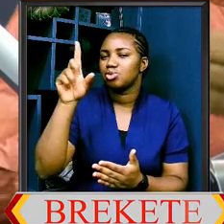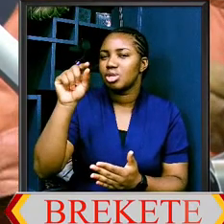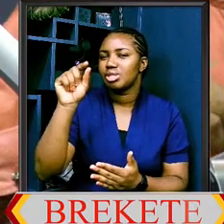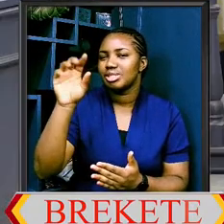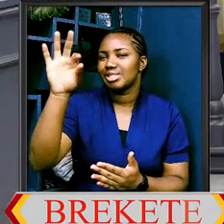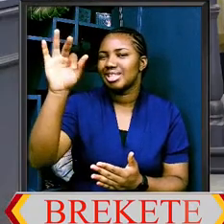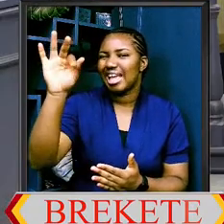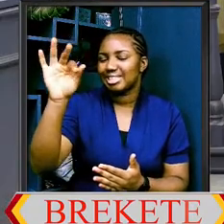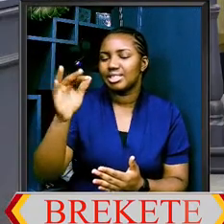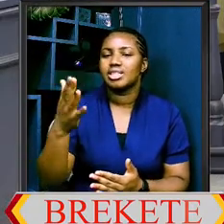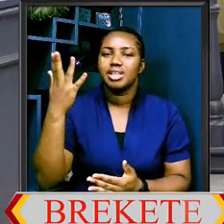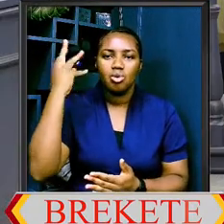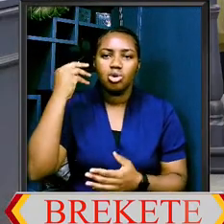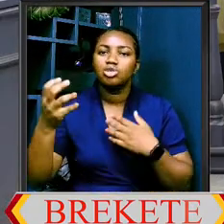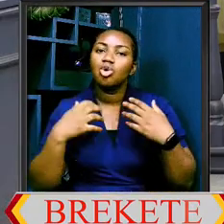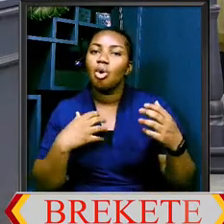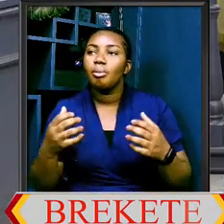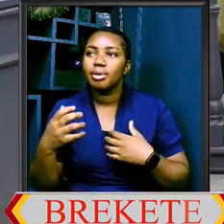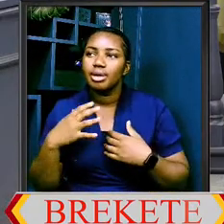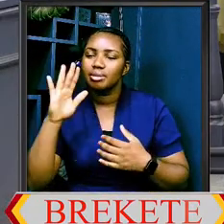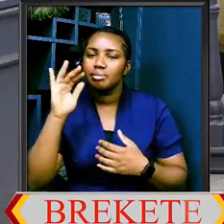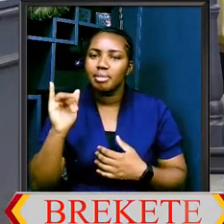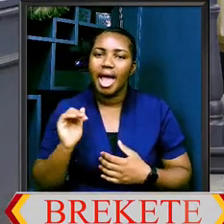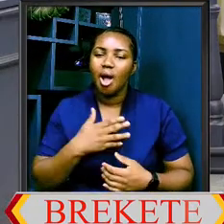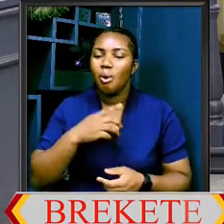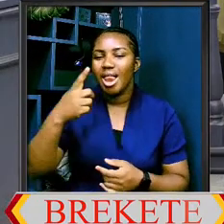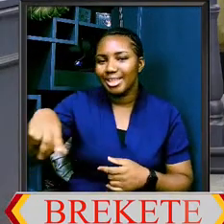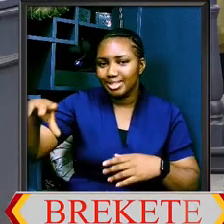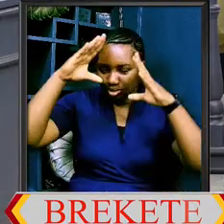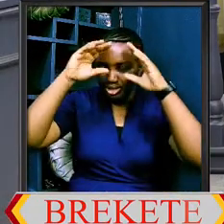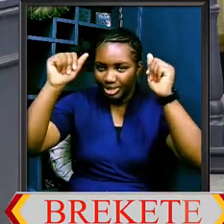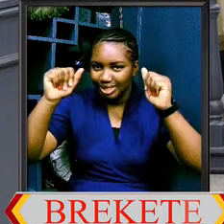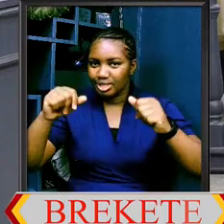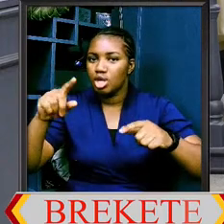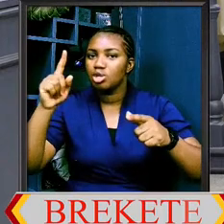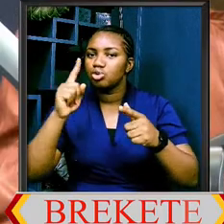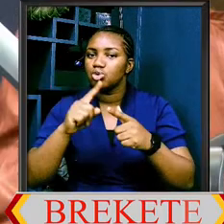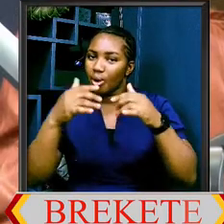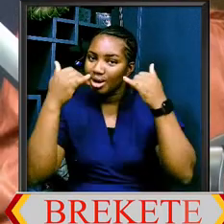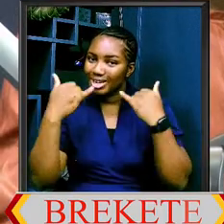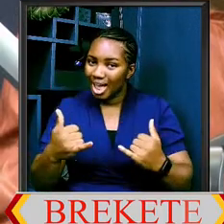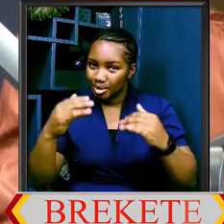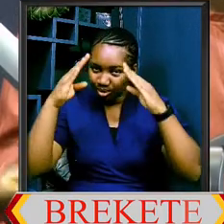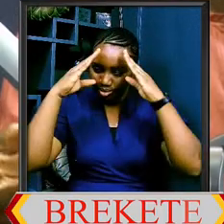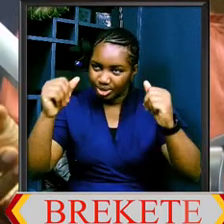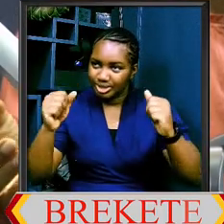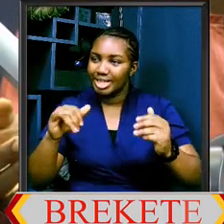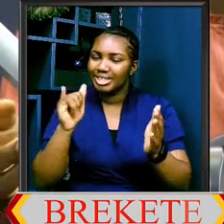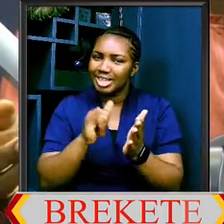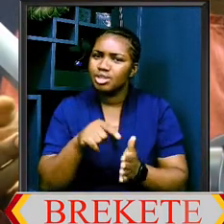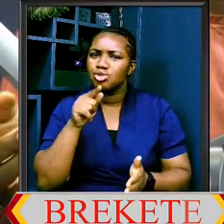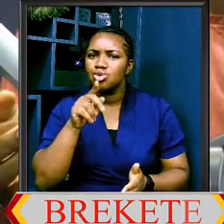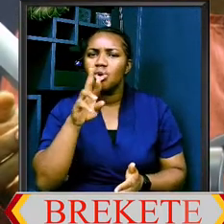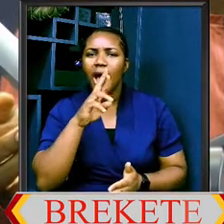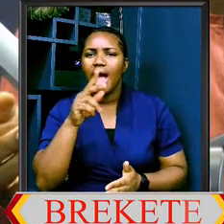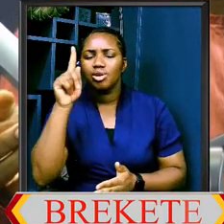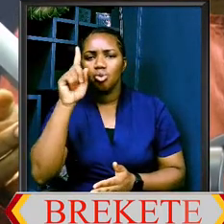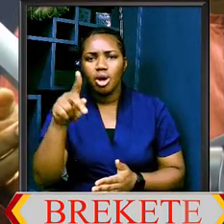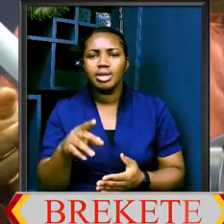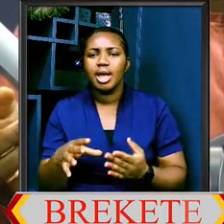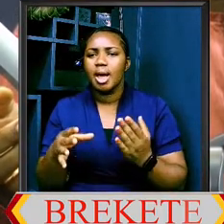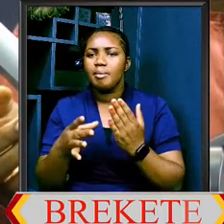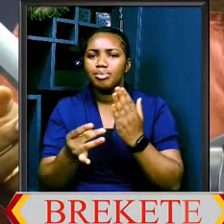2019, there is a complaint by our late president to our now president that you are the one printing our